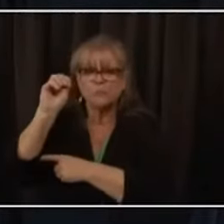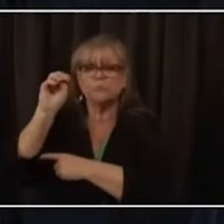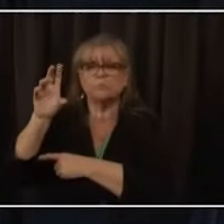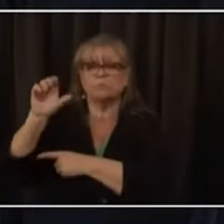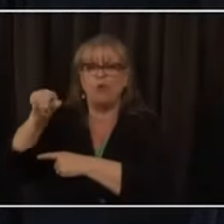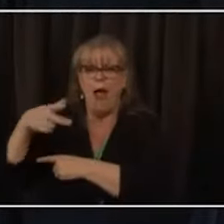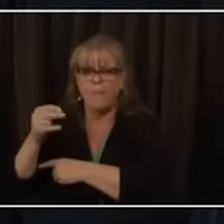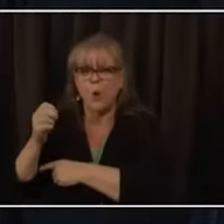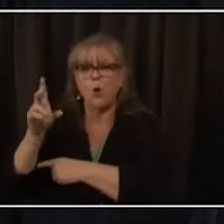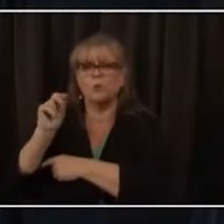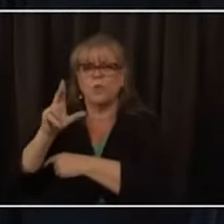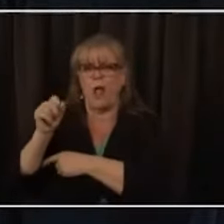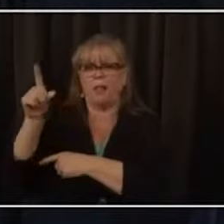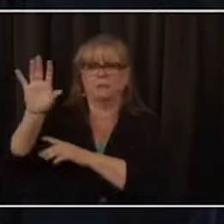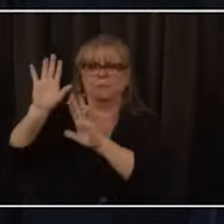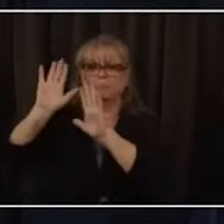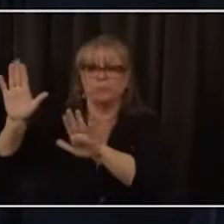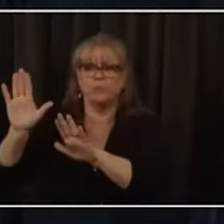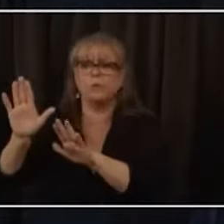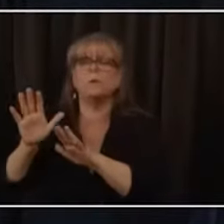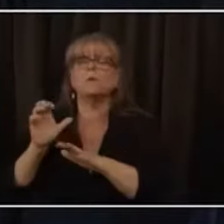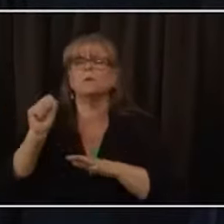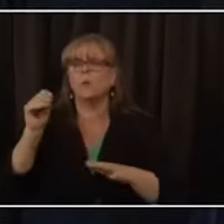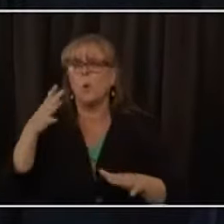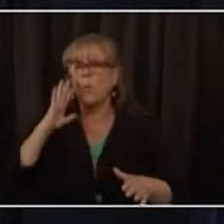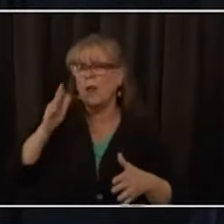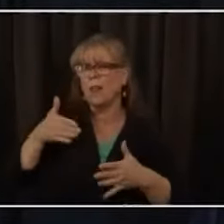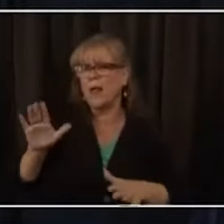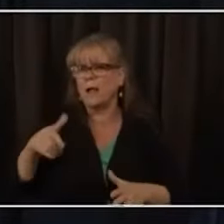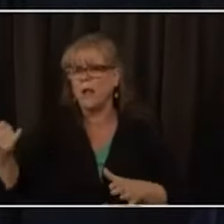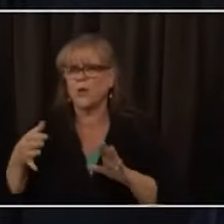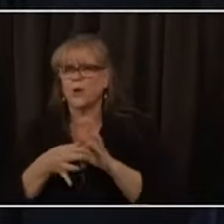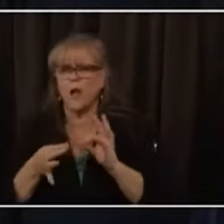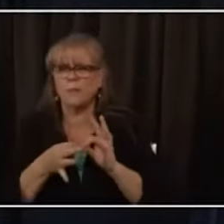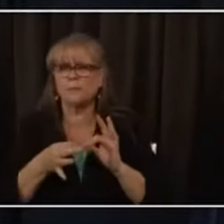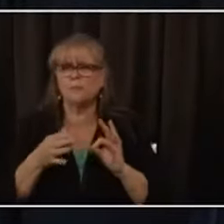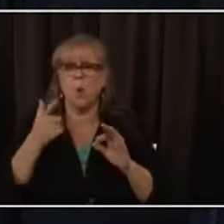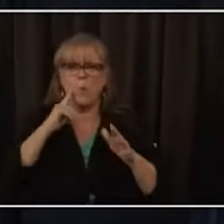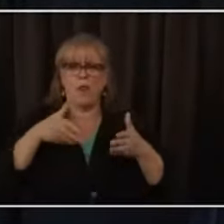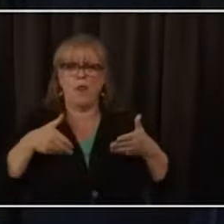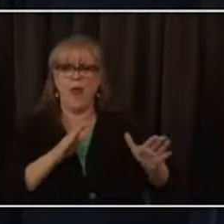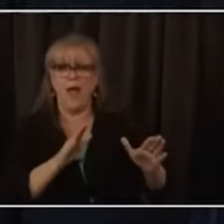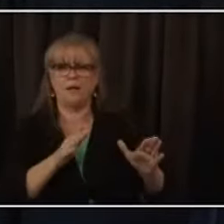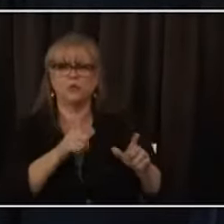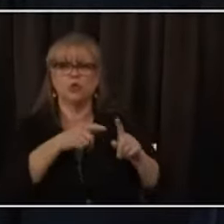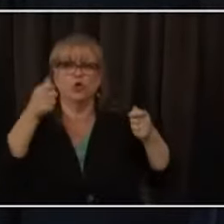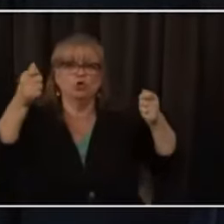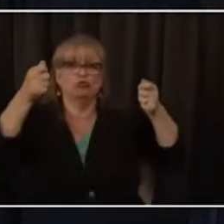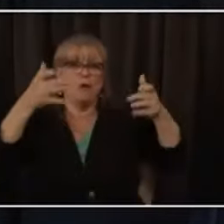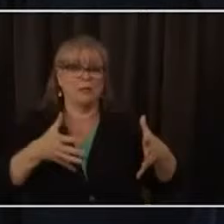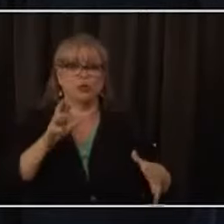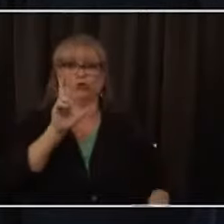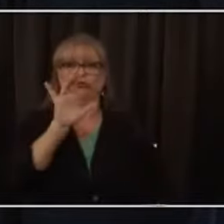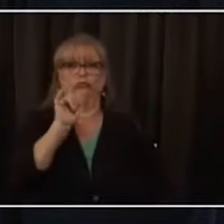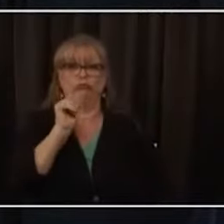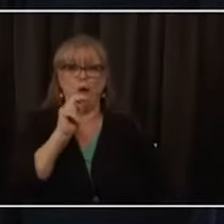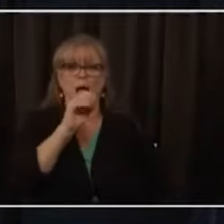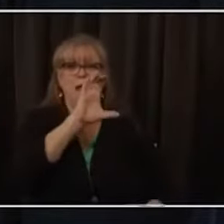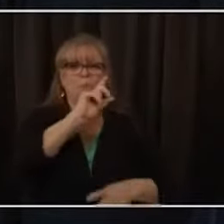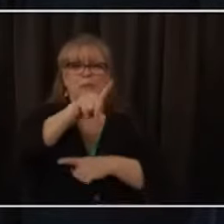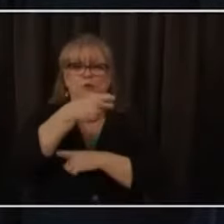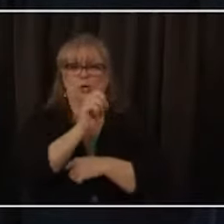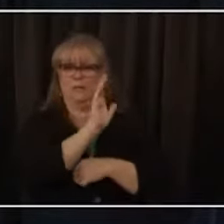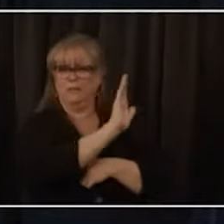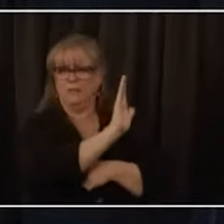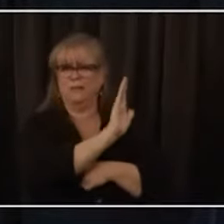Dr. Douglas, who Jill Ryan will introduce, I want to turn it over to Director Ryan to discuss the latest modeling and evolution of